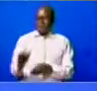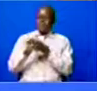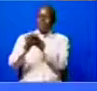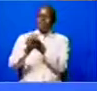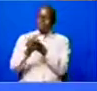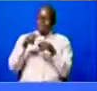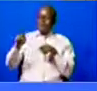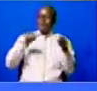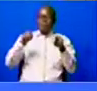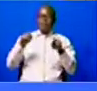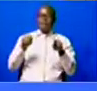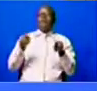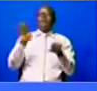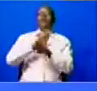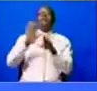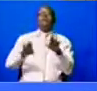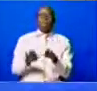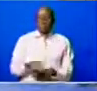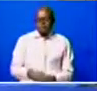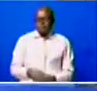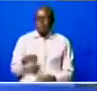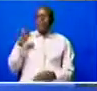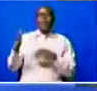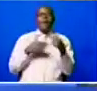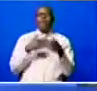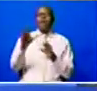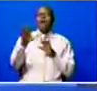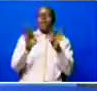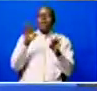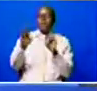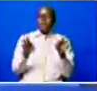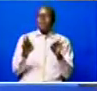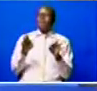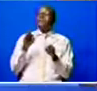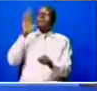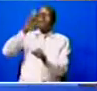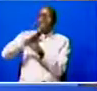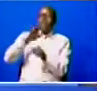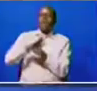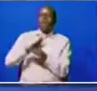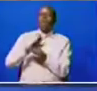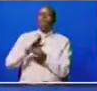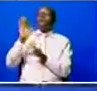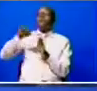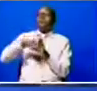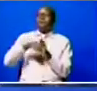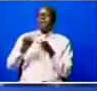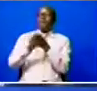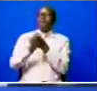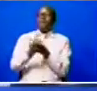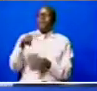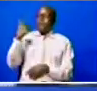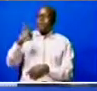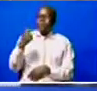county assembly, to be honest. So whoever nominee is going to face, the majority will be Jubilee. Kisha lipo swala la ni